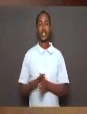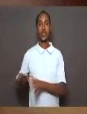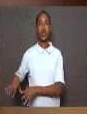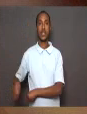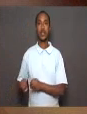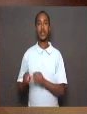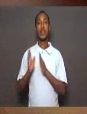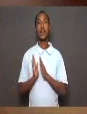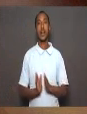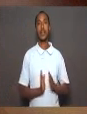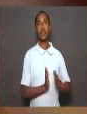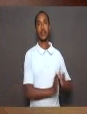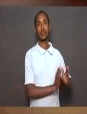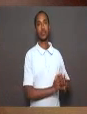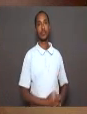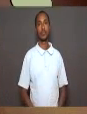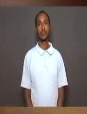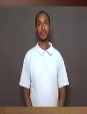Students, let's get ready.